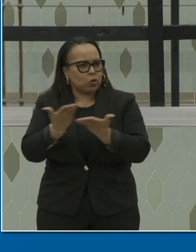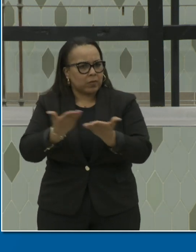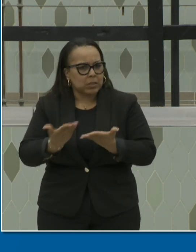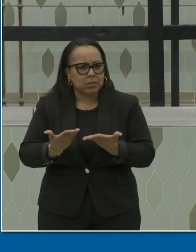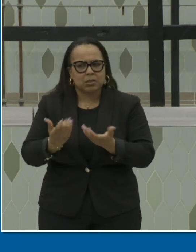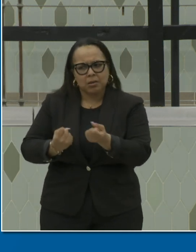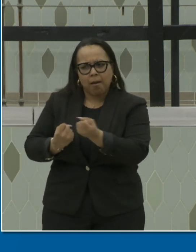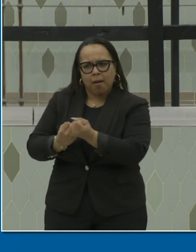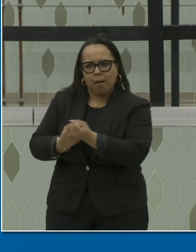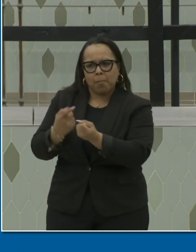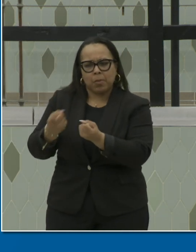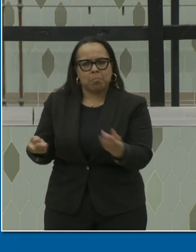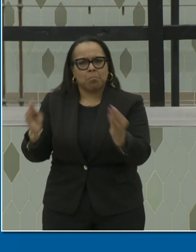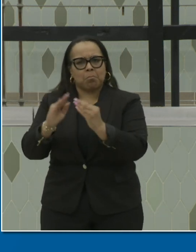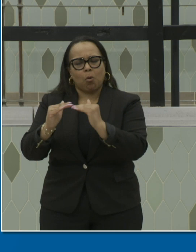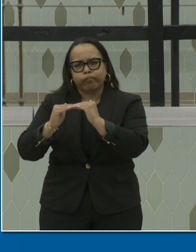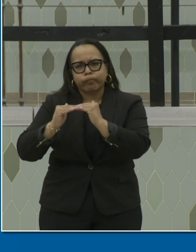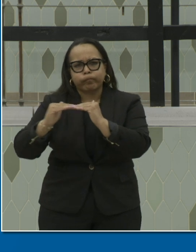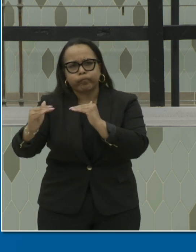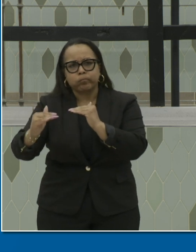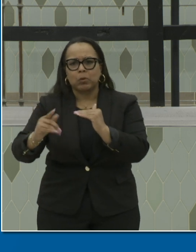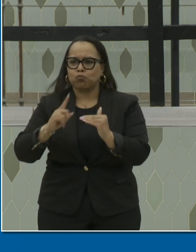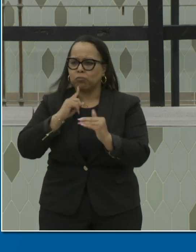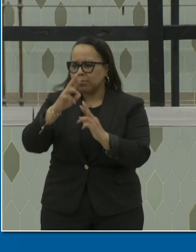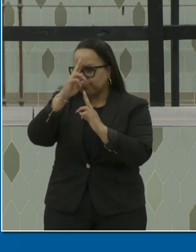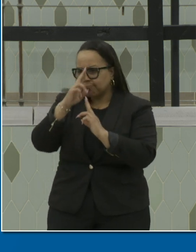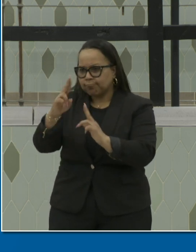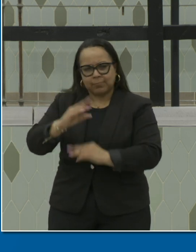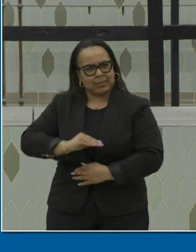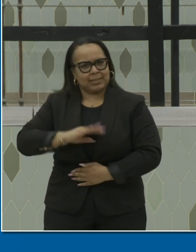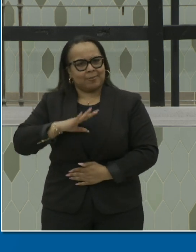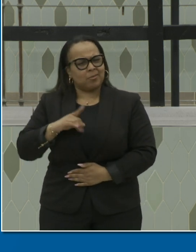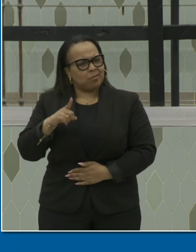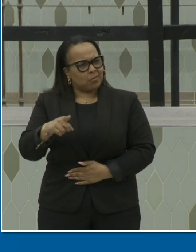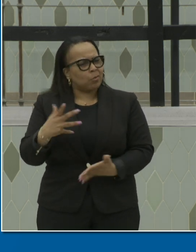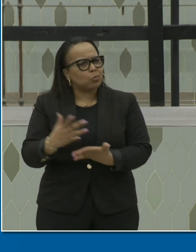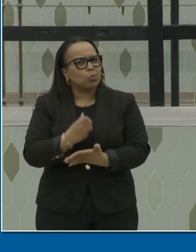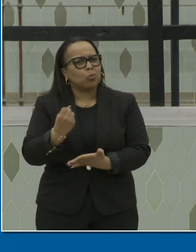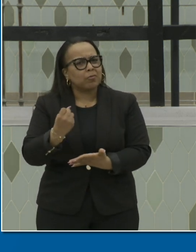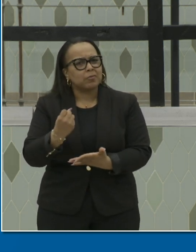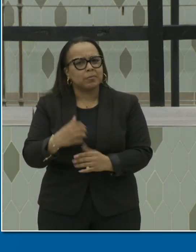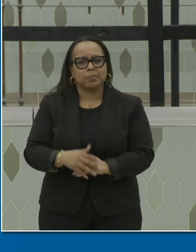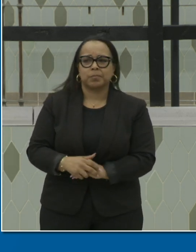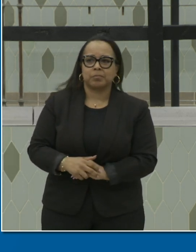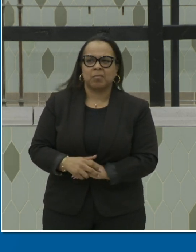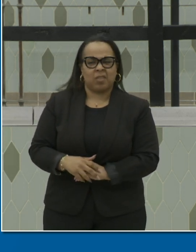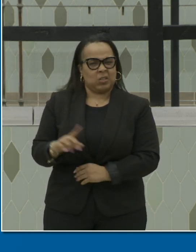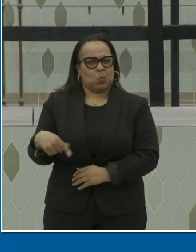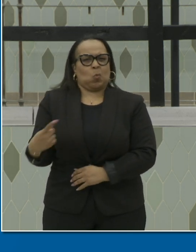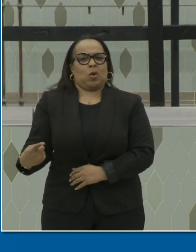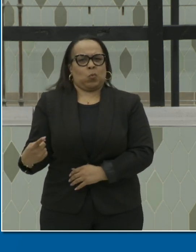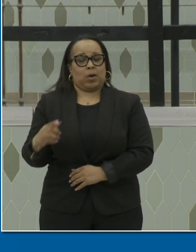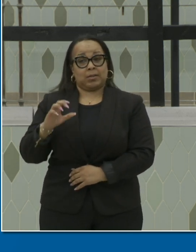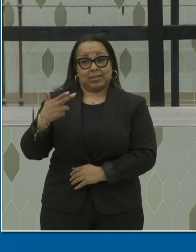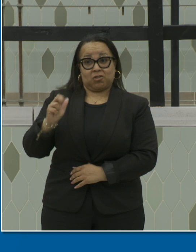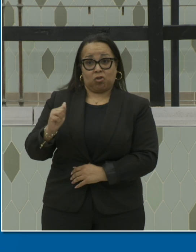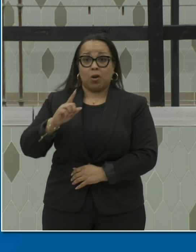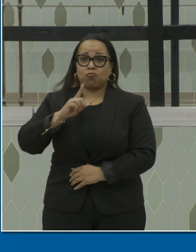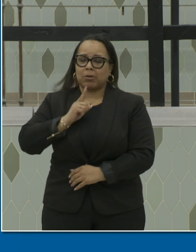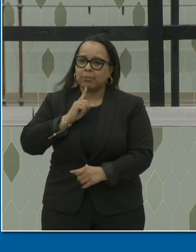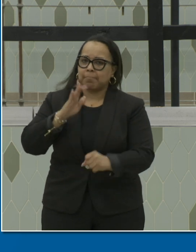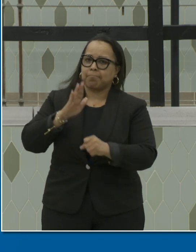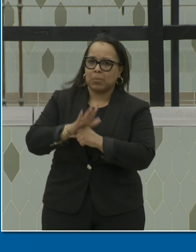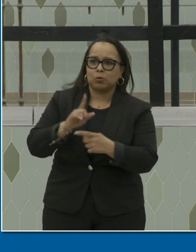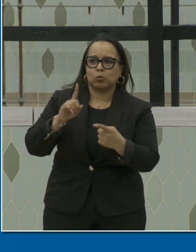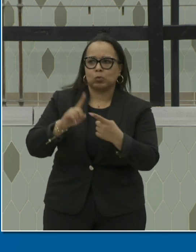to help them gain stability and be shown the dignity that they deserve. This is just one way that CHA is committed to